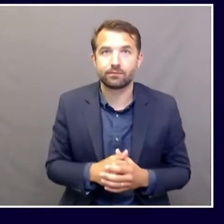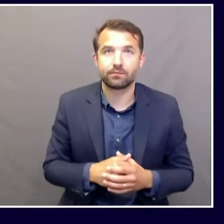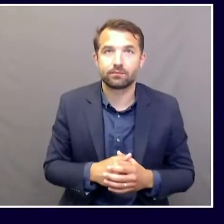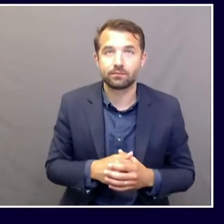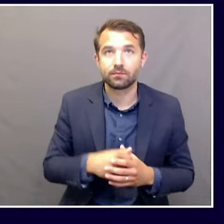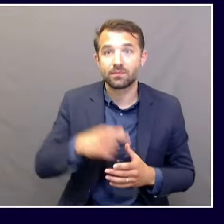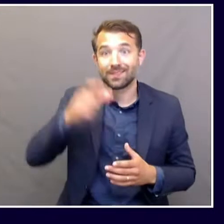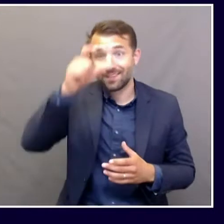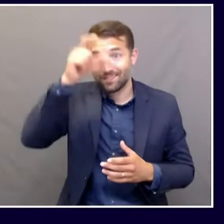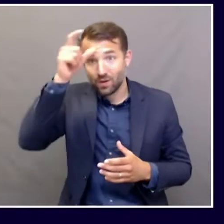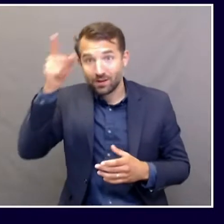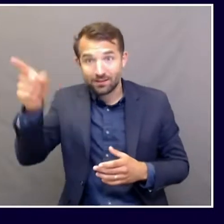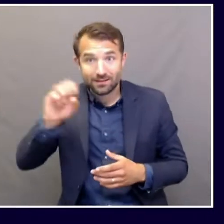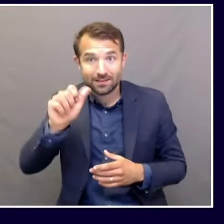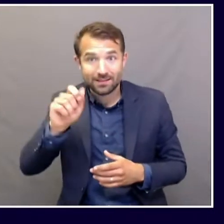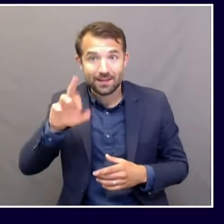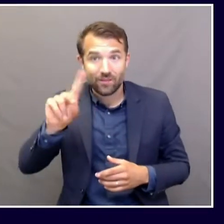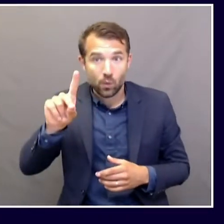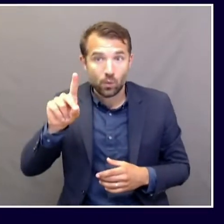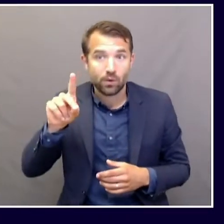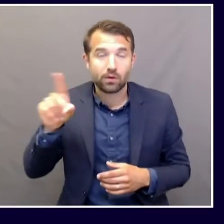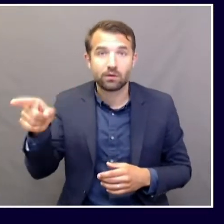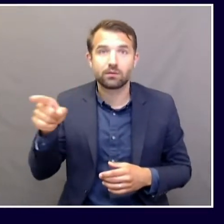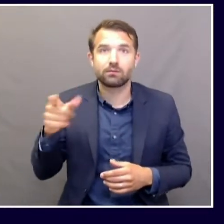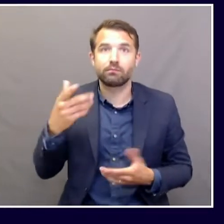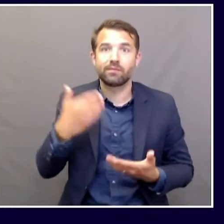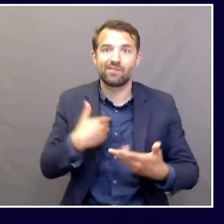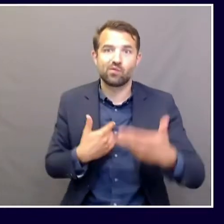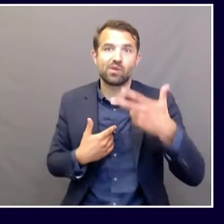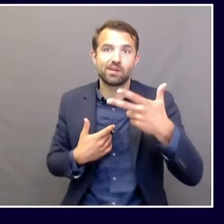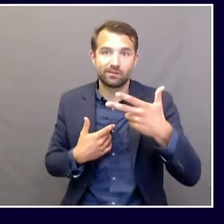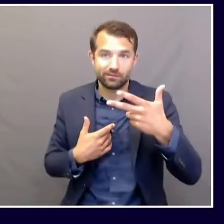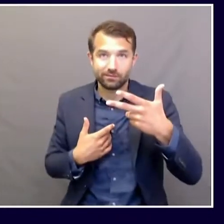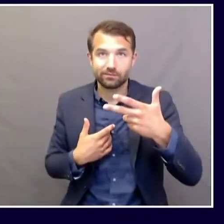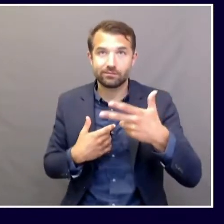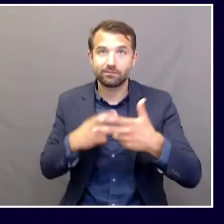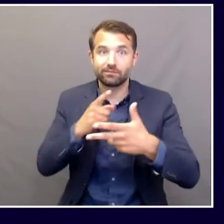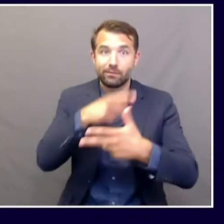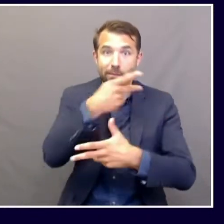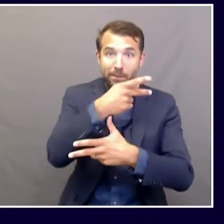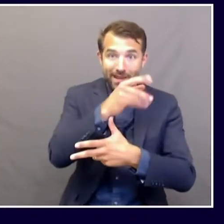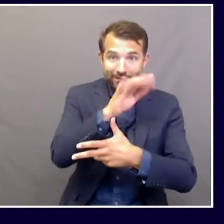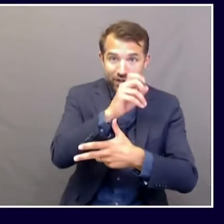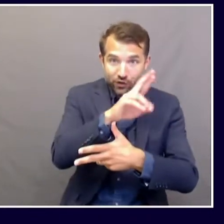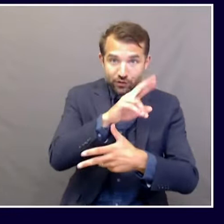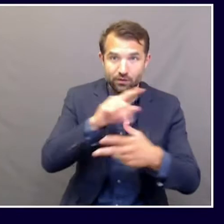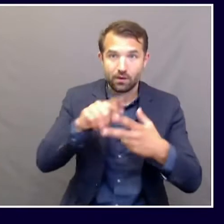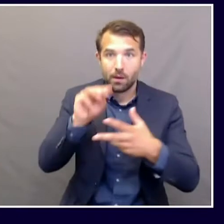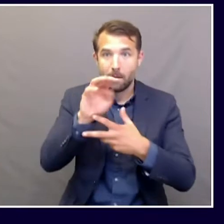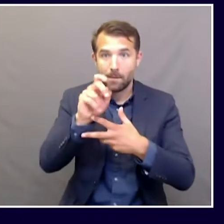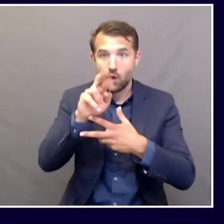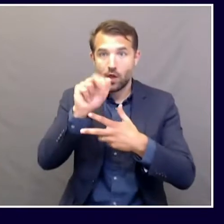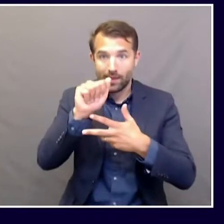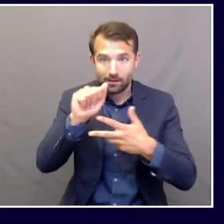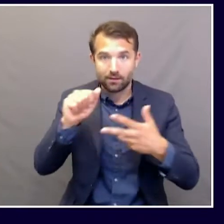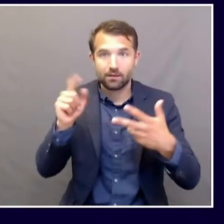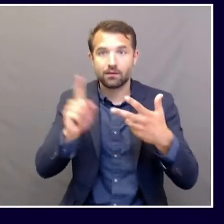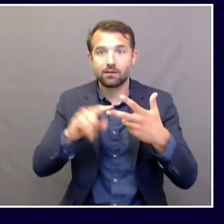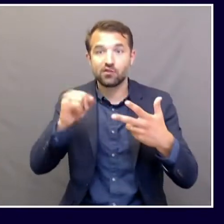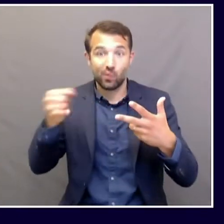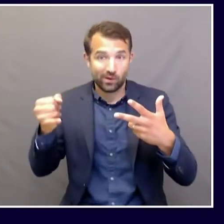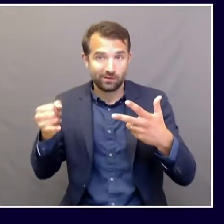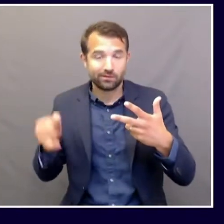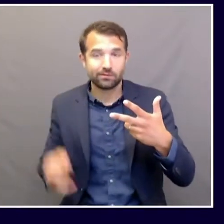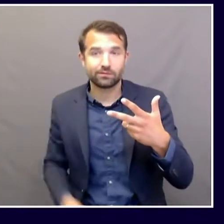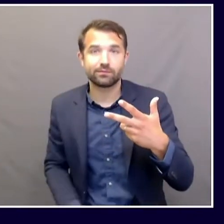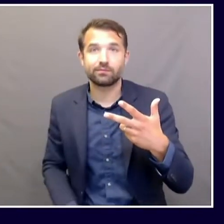and Moderna. And the reason they're offering Pfizer is in part to make sure that anyone who walks in the door, no matter their age, is